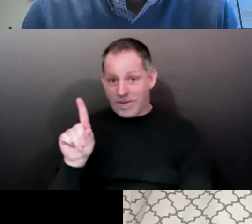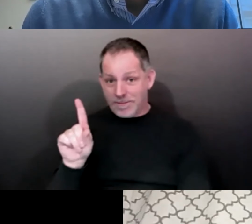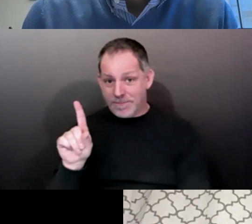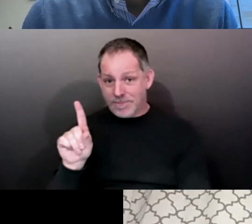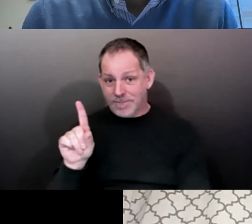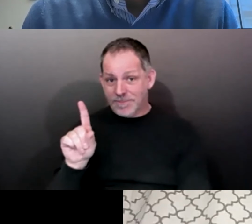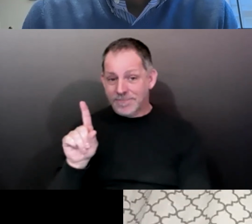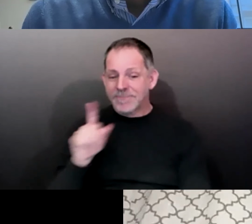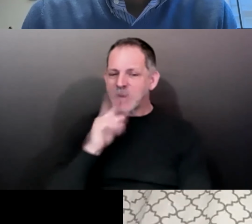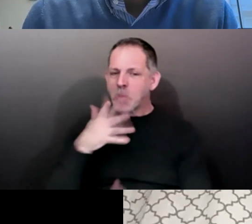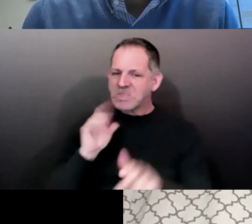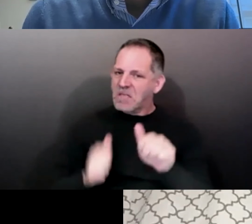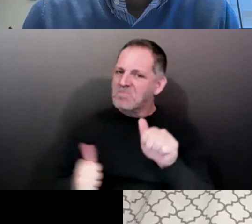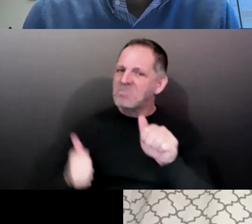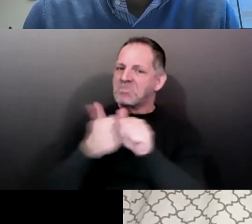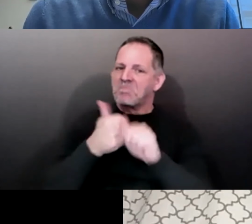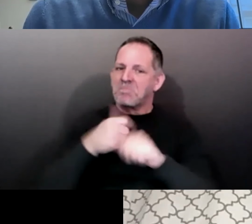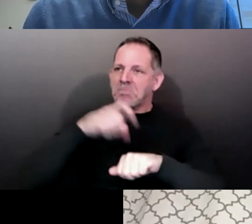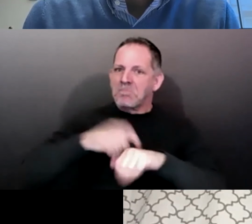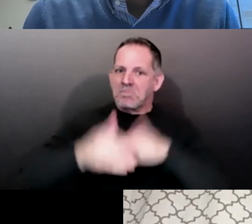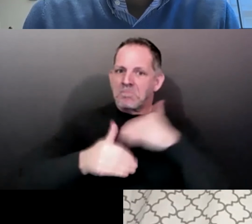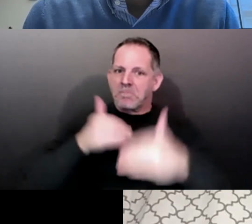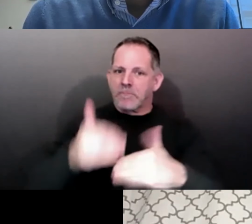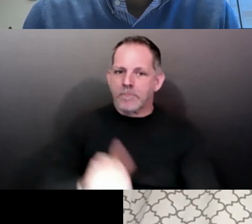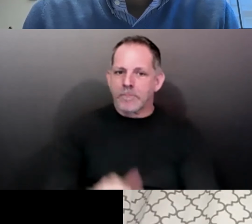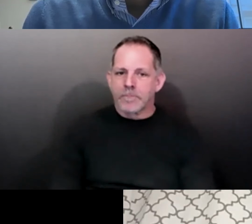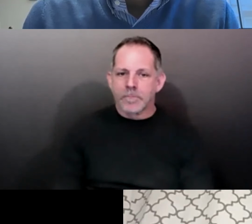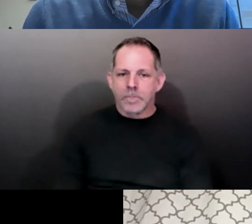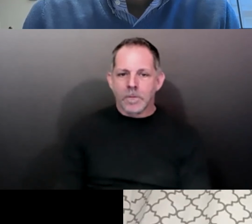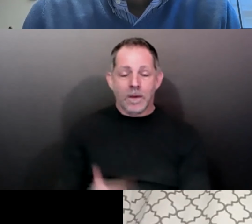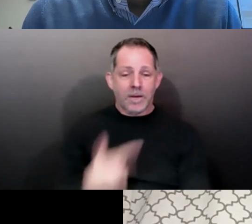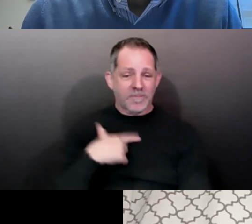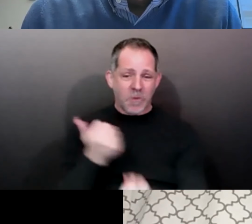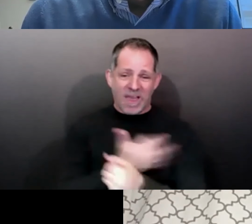But we're doing everything we can to get the vaccine out, and